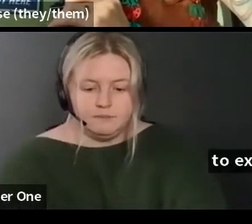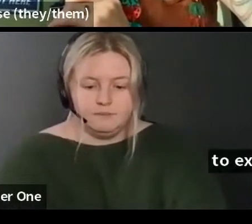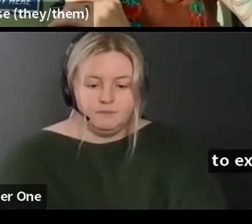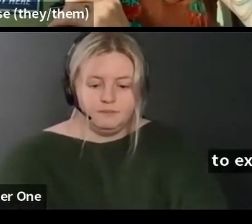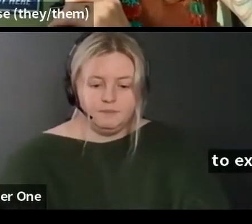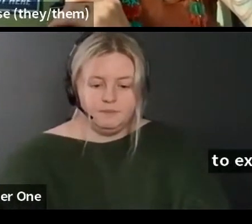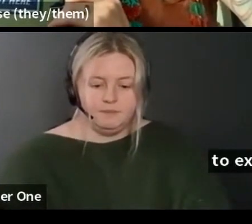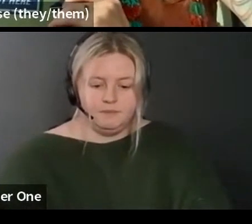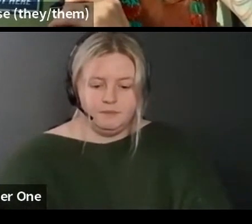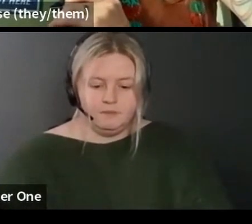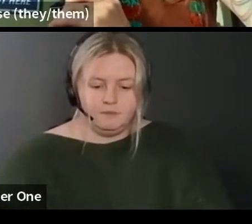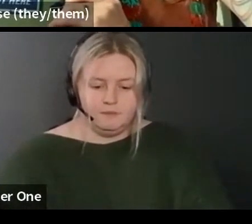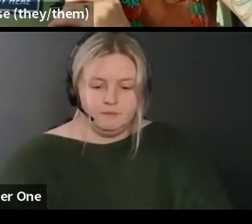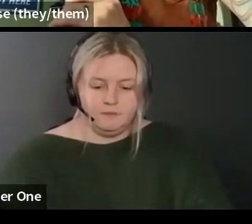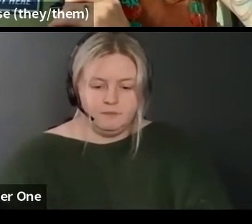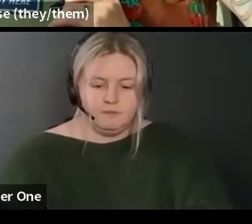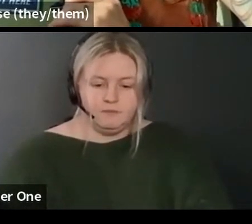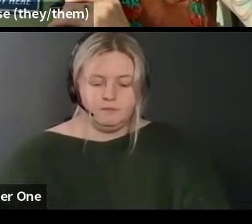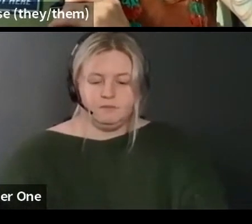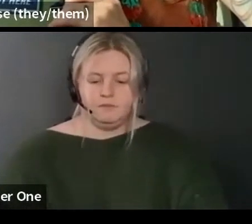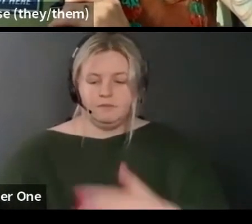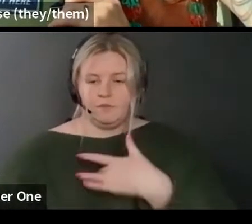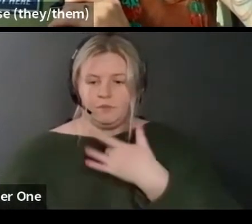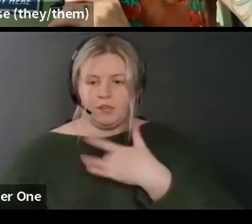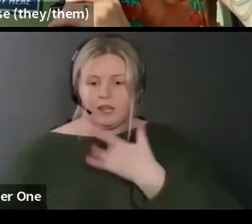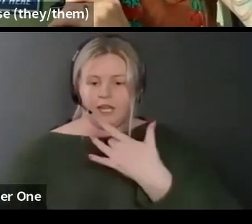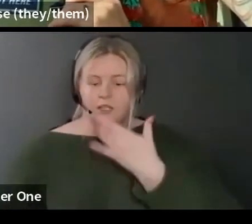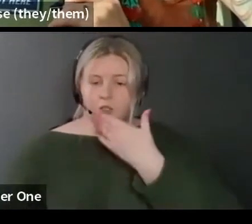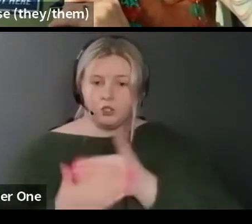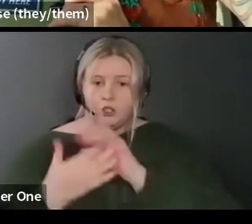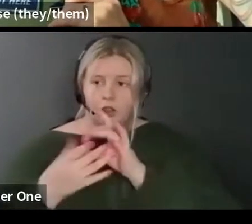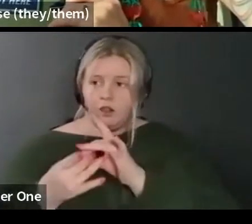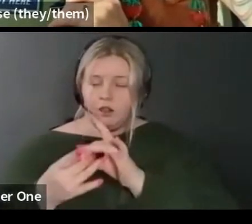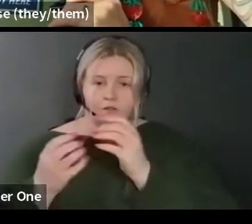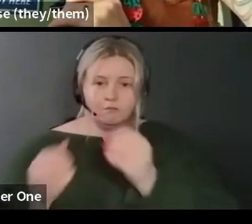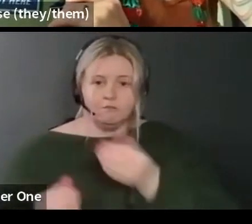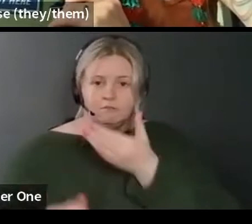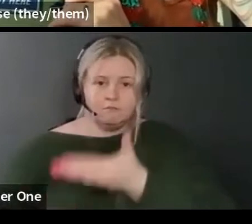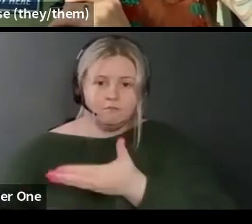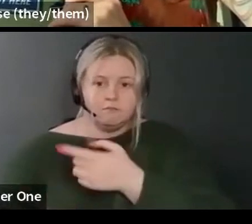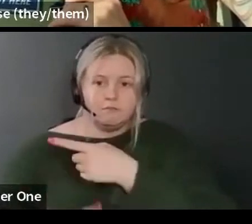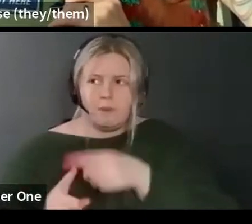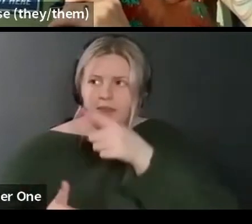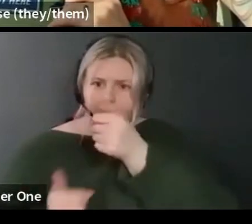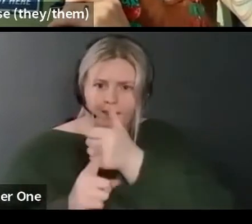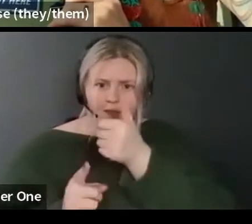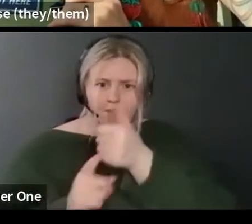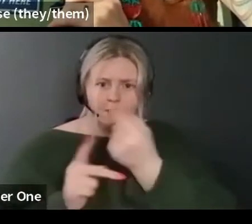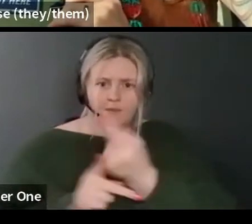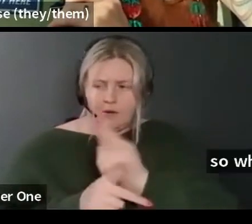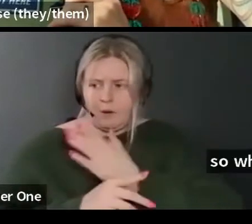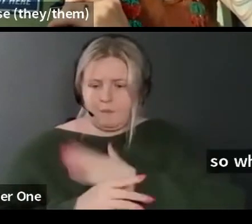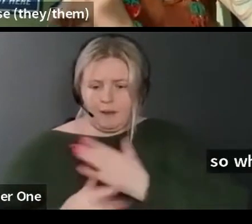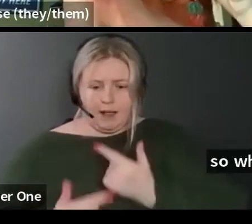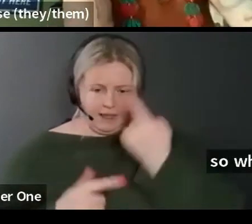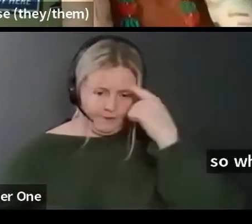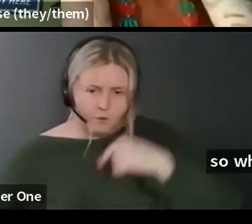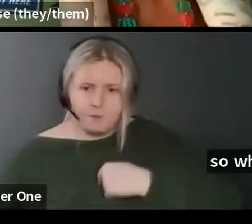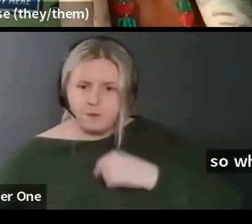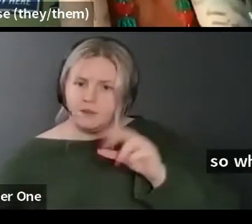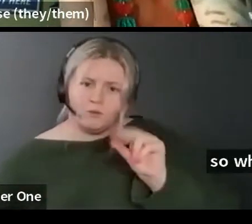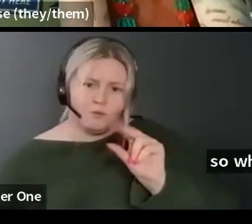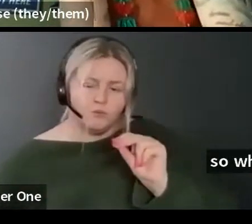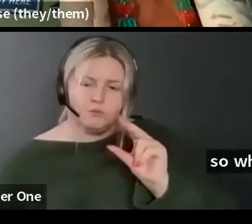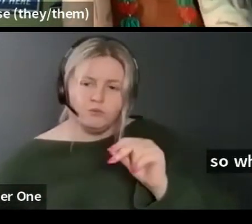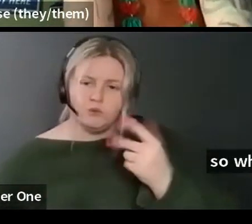a relationship with, like trying to devise the word for you, you know? Just yeah, like defend people in your neighborhood, like stand up